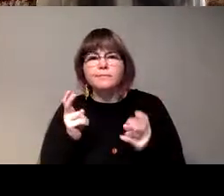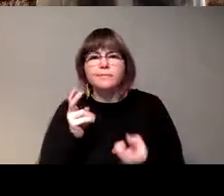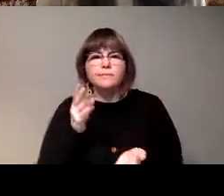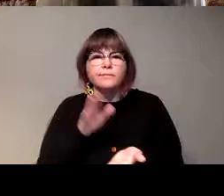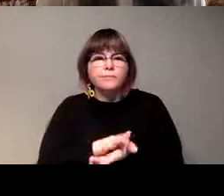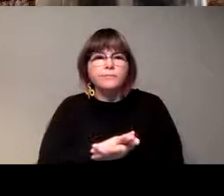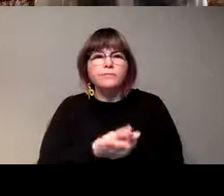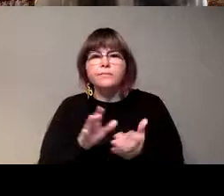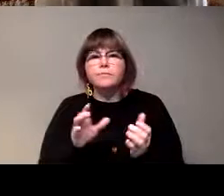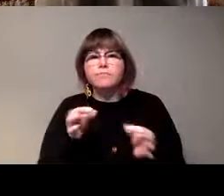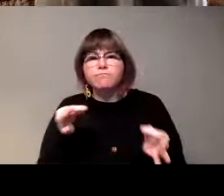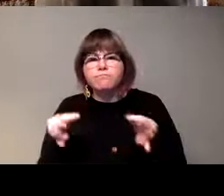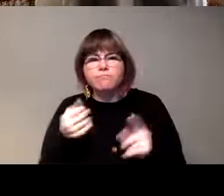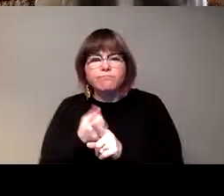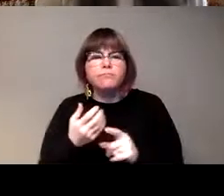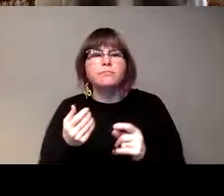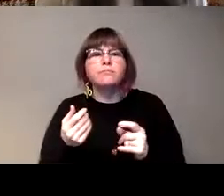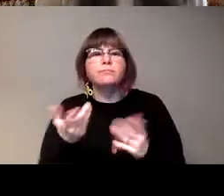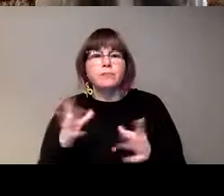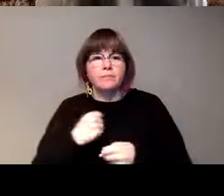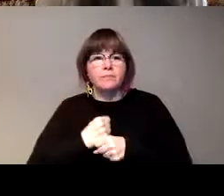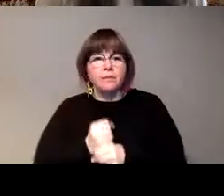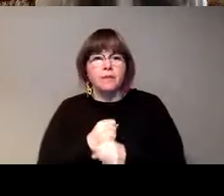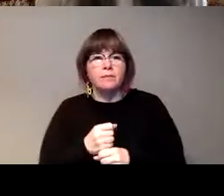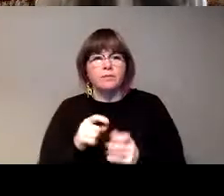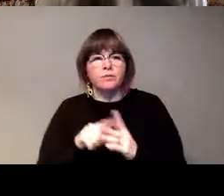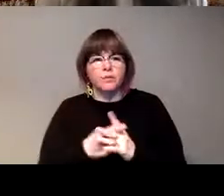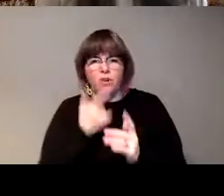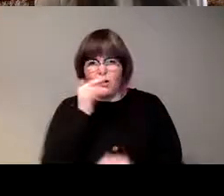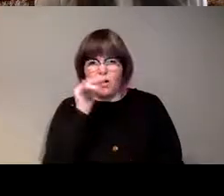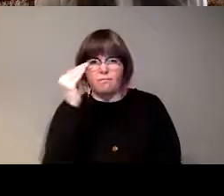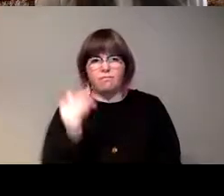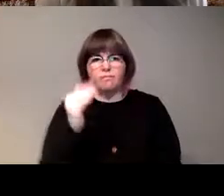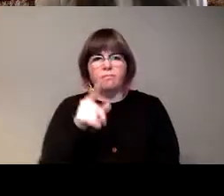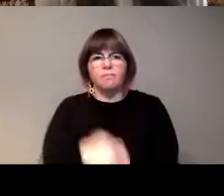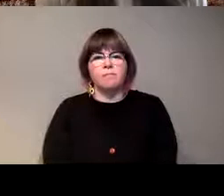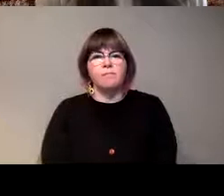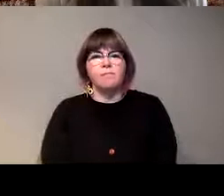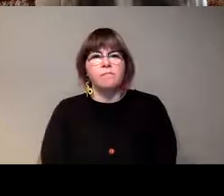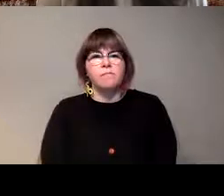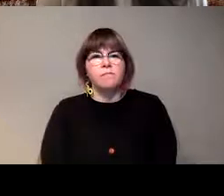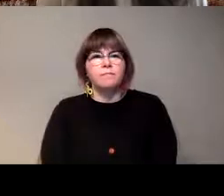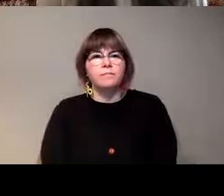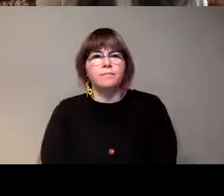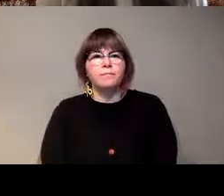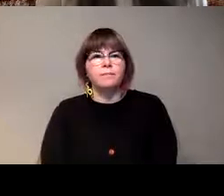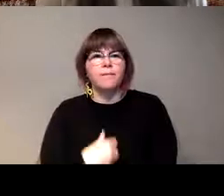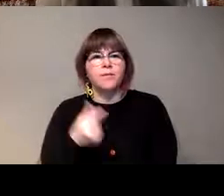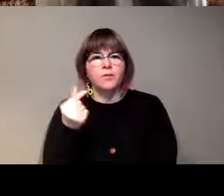description of the class. And then once it's generated, it will start to look like this. And you'll get this little